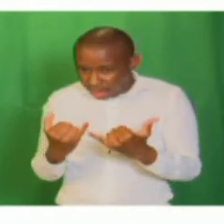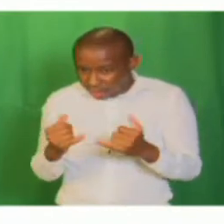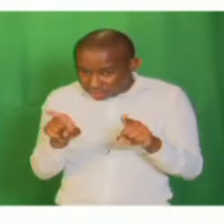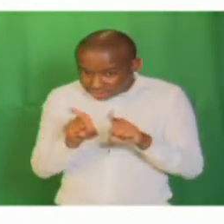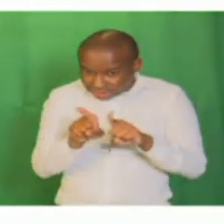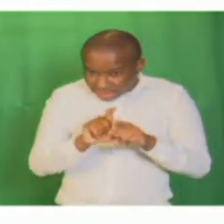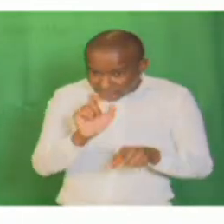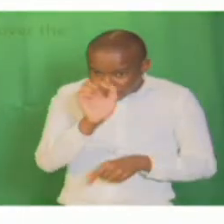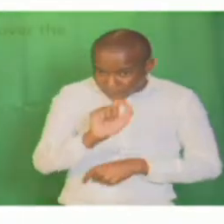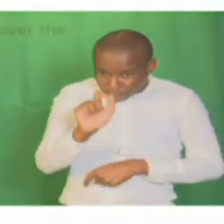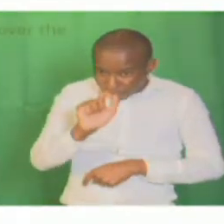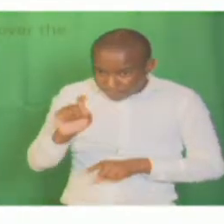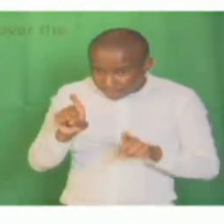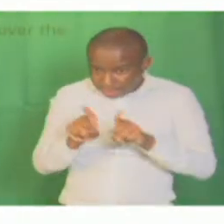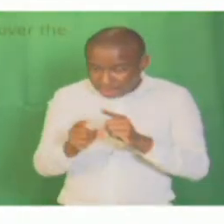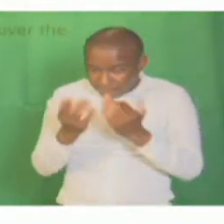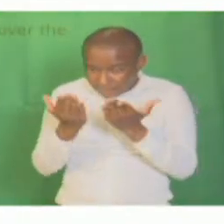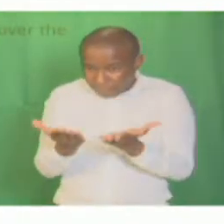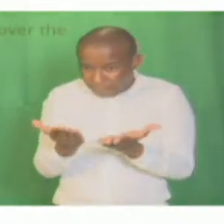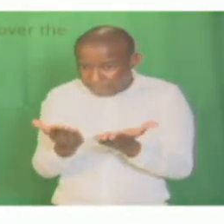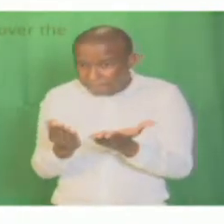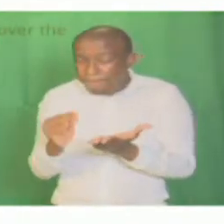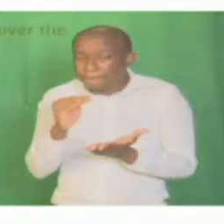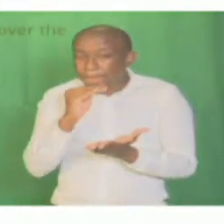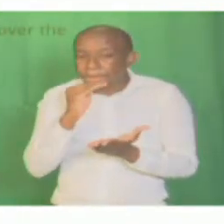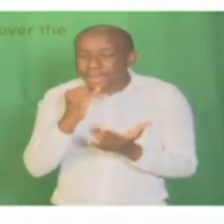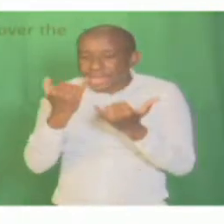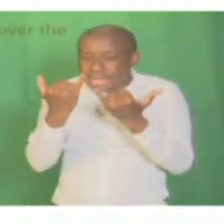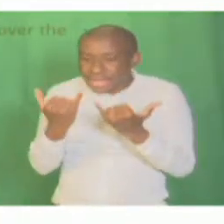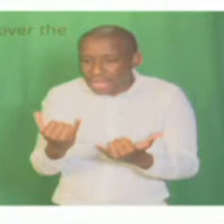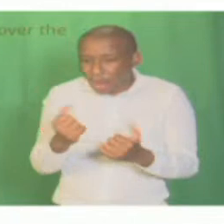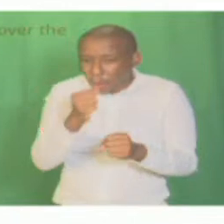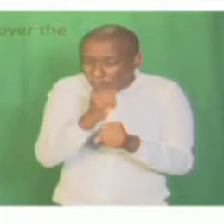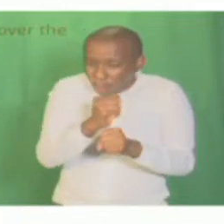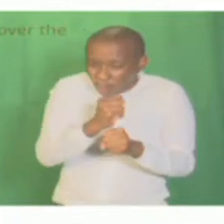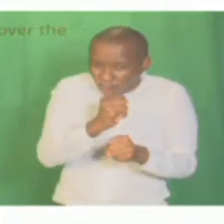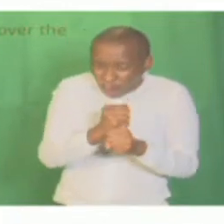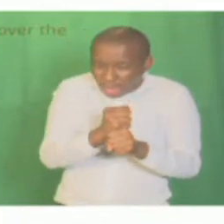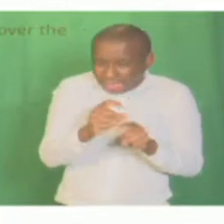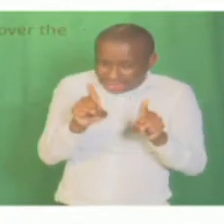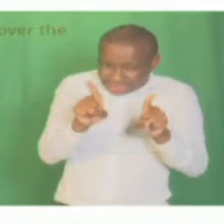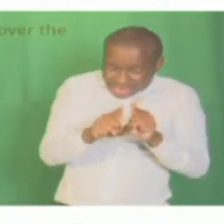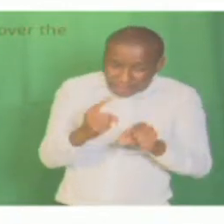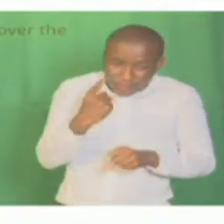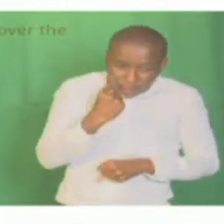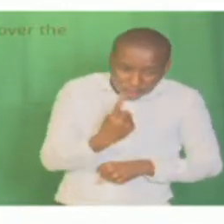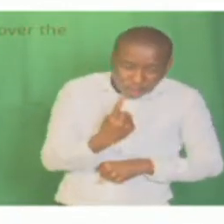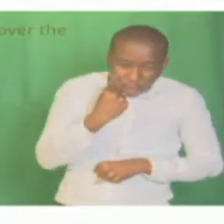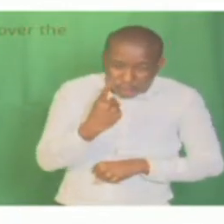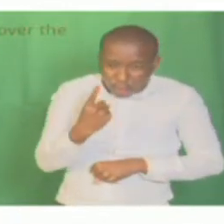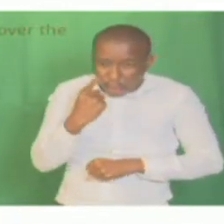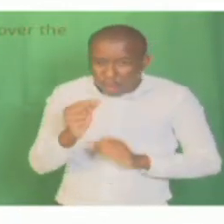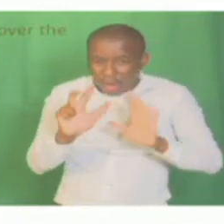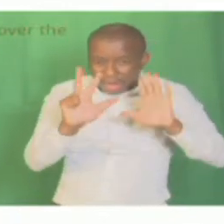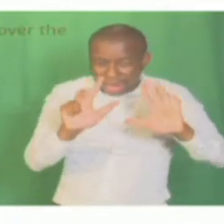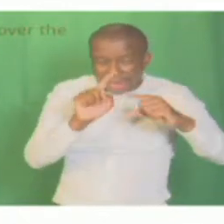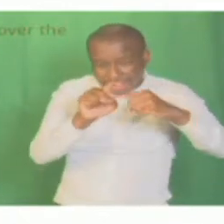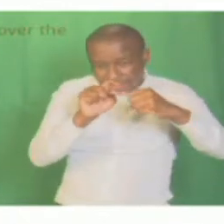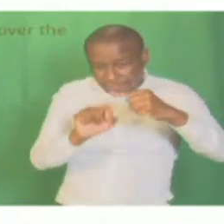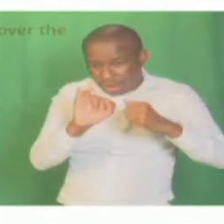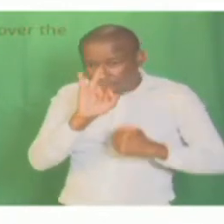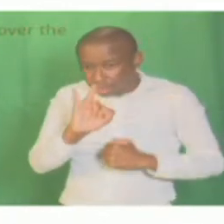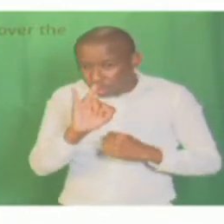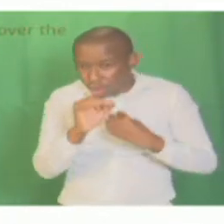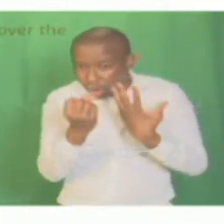a number sentence, it means we're going to work out as it is. 8 divided by 2